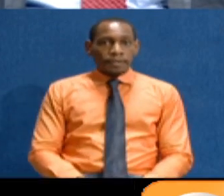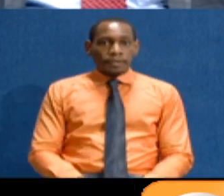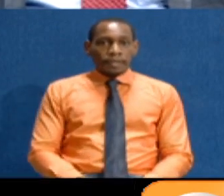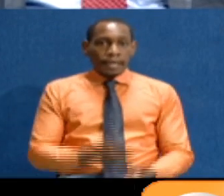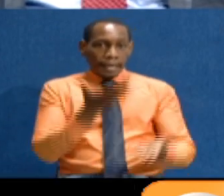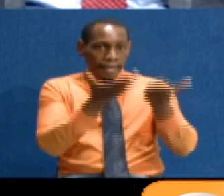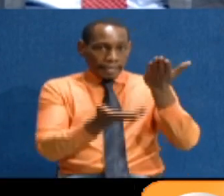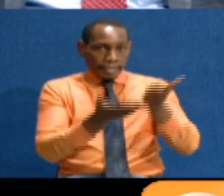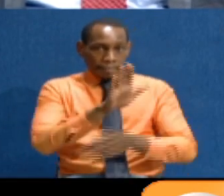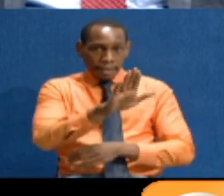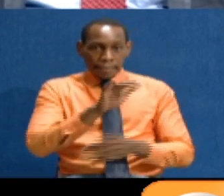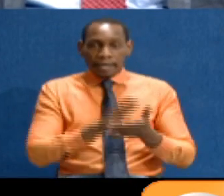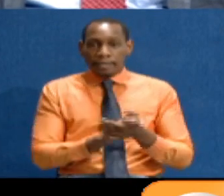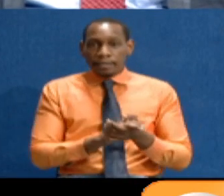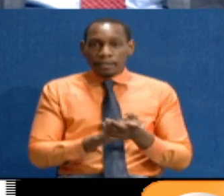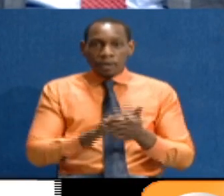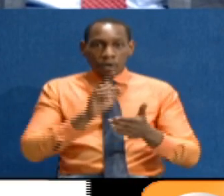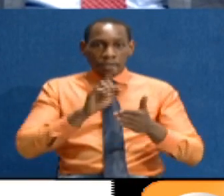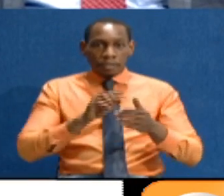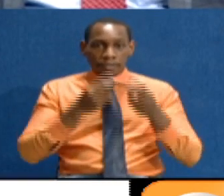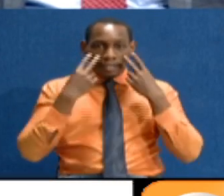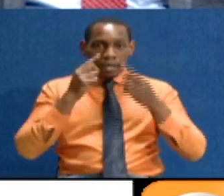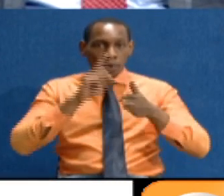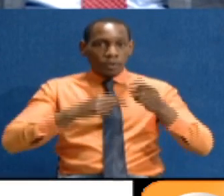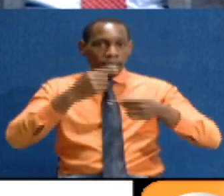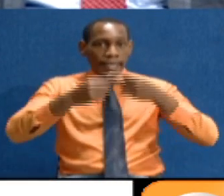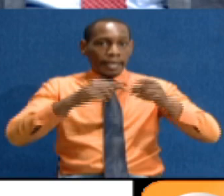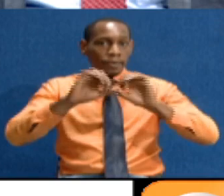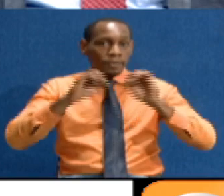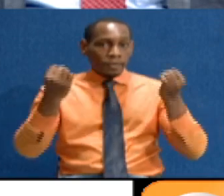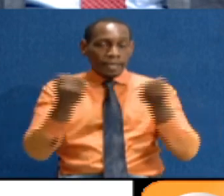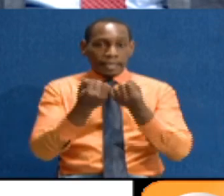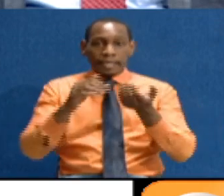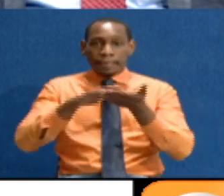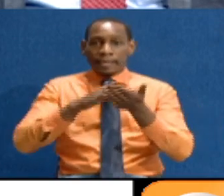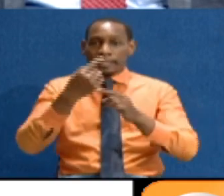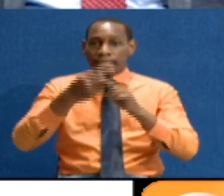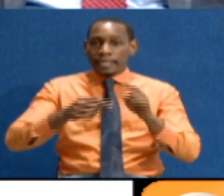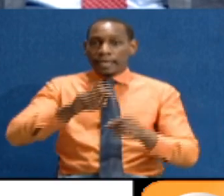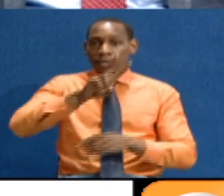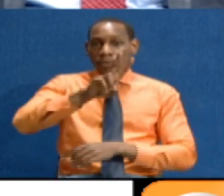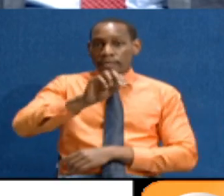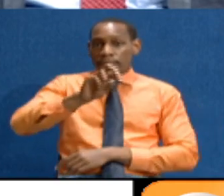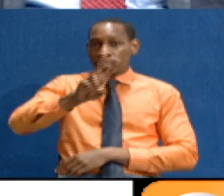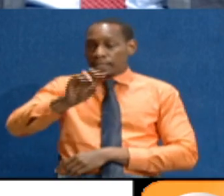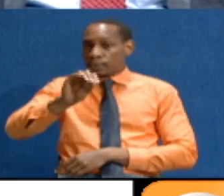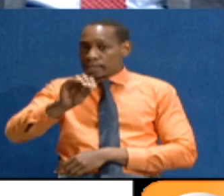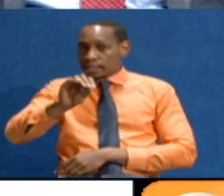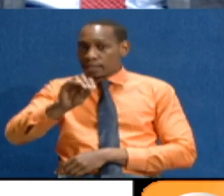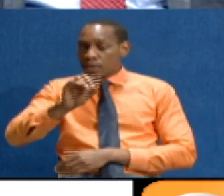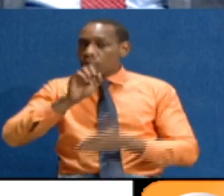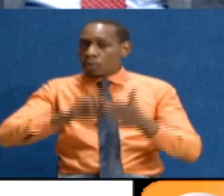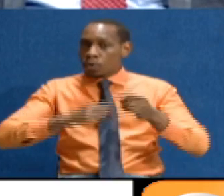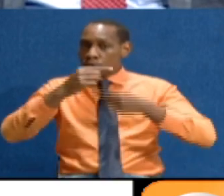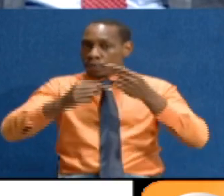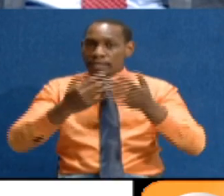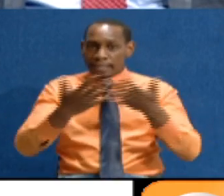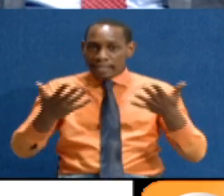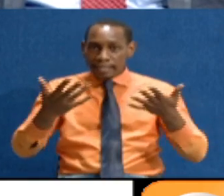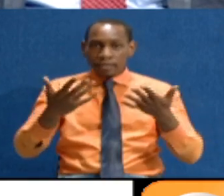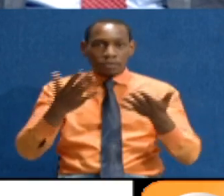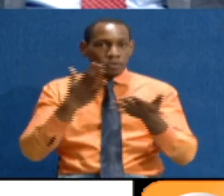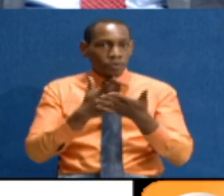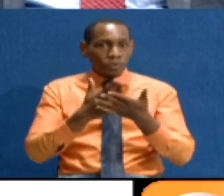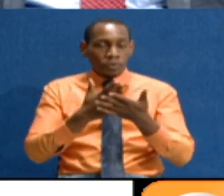your assessment, as you see what's been going on in our society based on 2020, what's going on? Are things coming